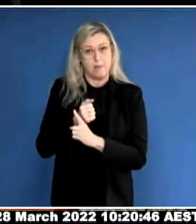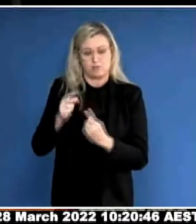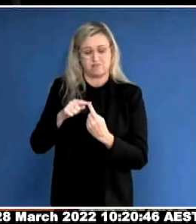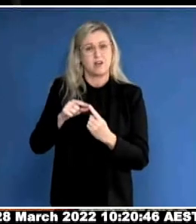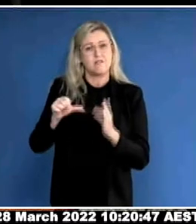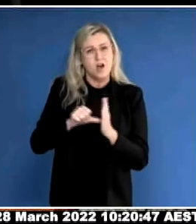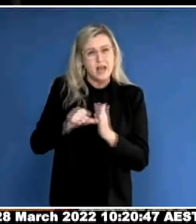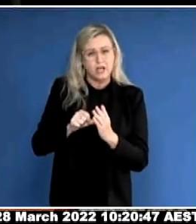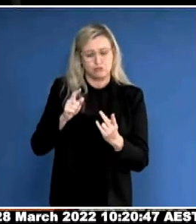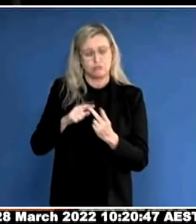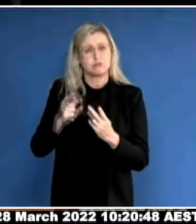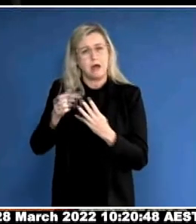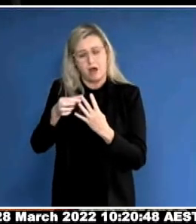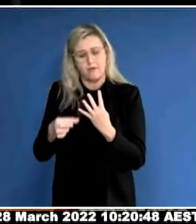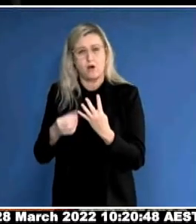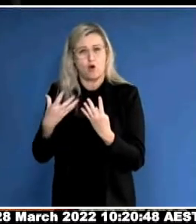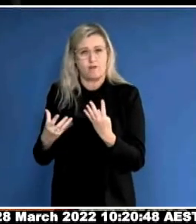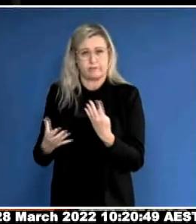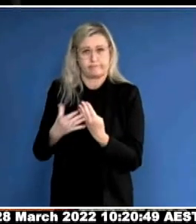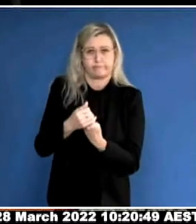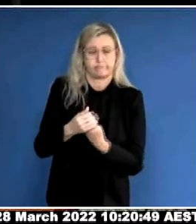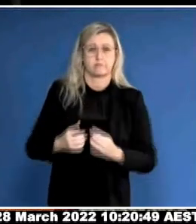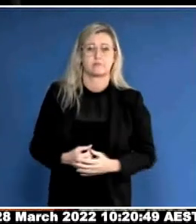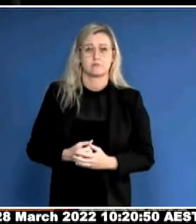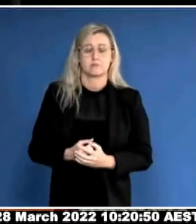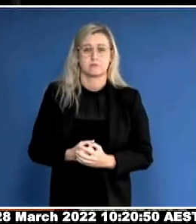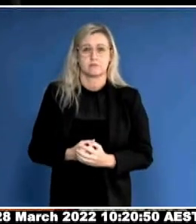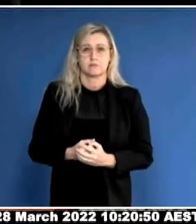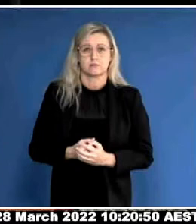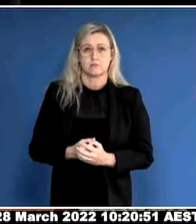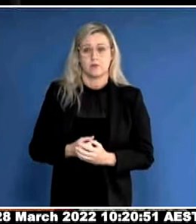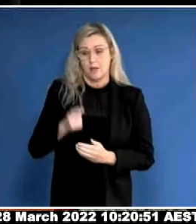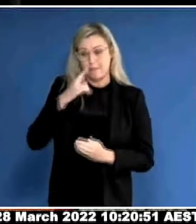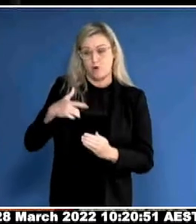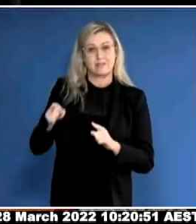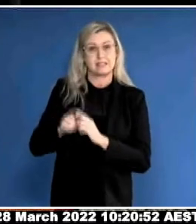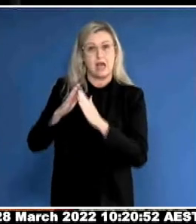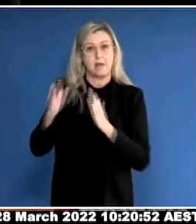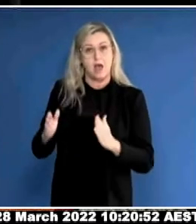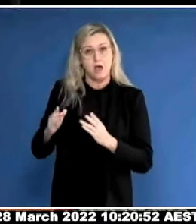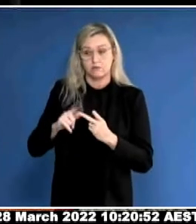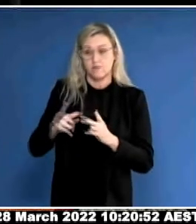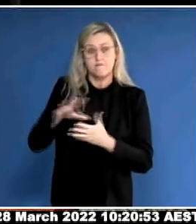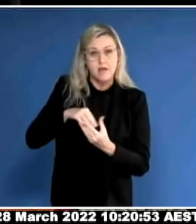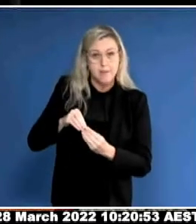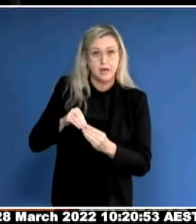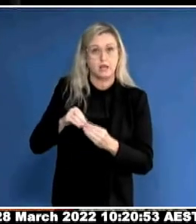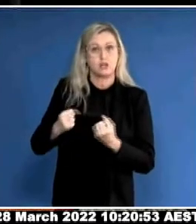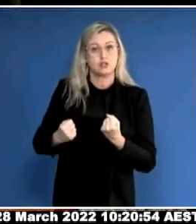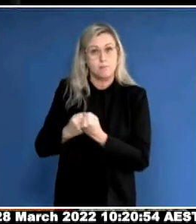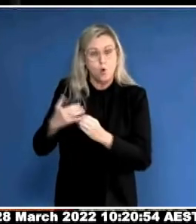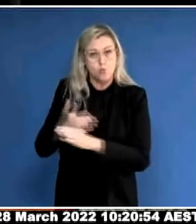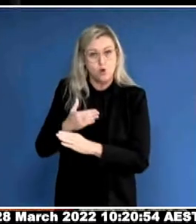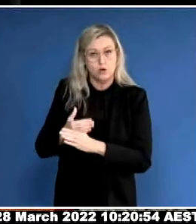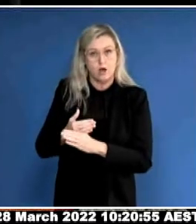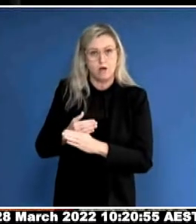roles, including family members and support workers, asserting complete control over all aspects of an